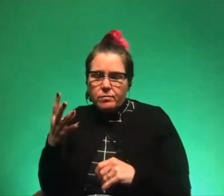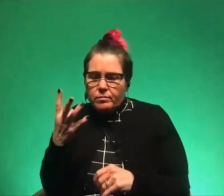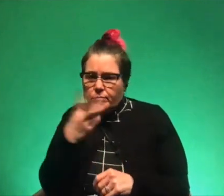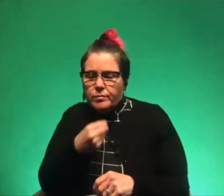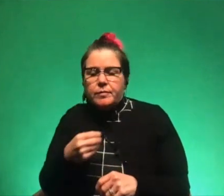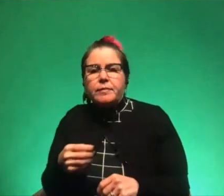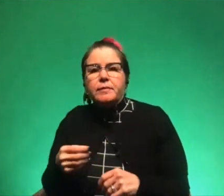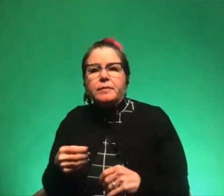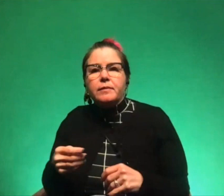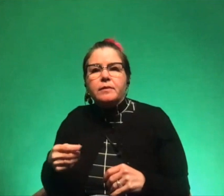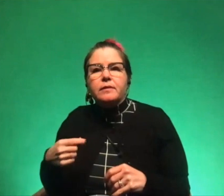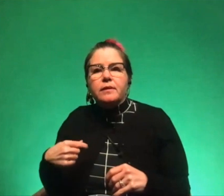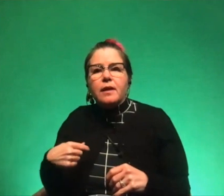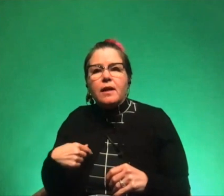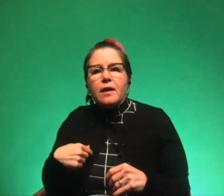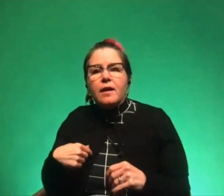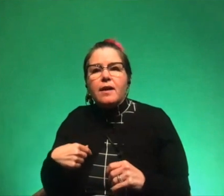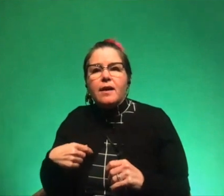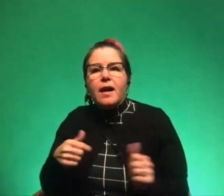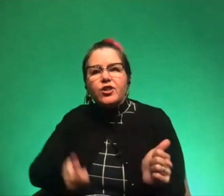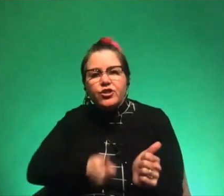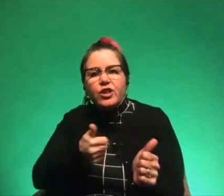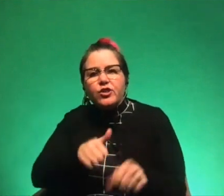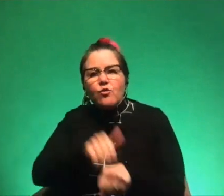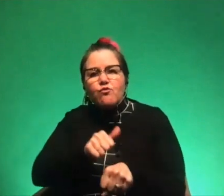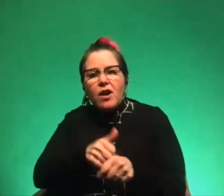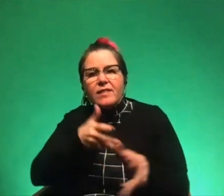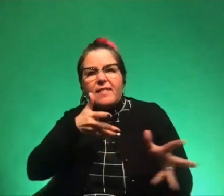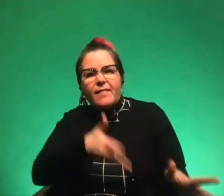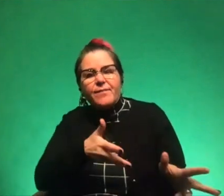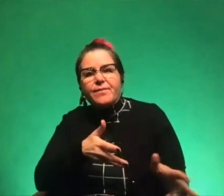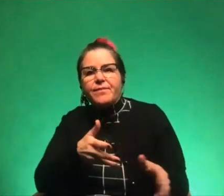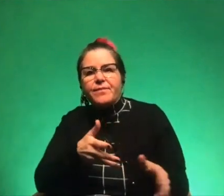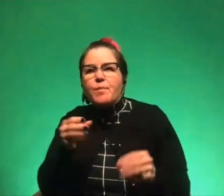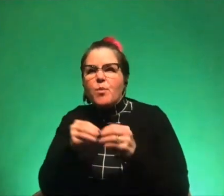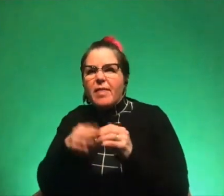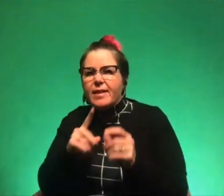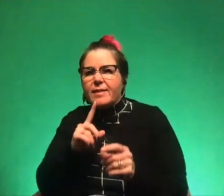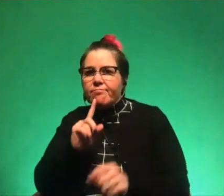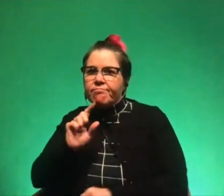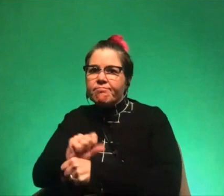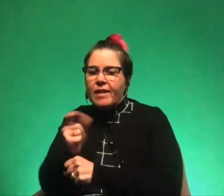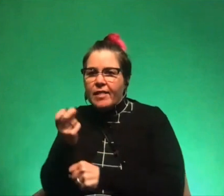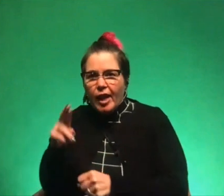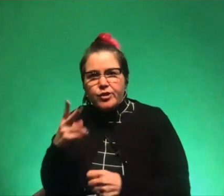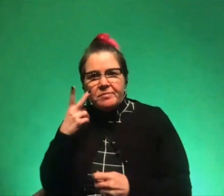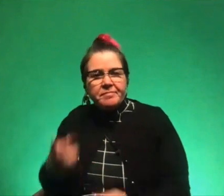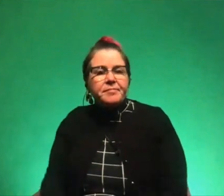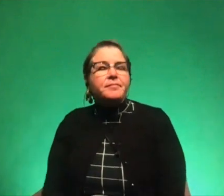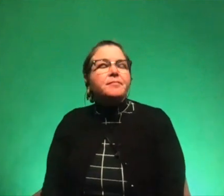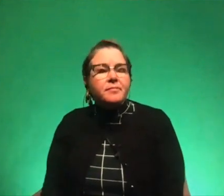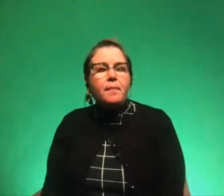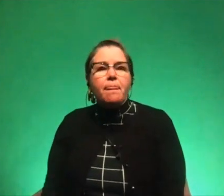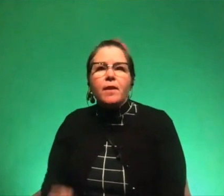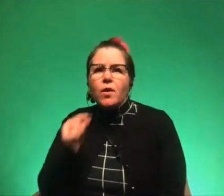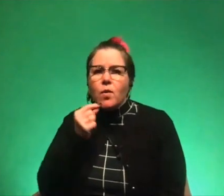I guess I chase the rocks left behind by glaciers more than I see actual glaciers. Cool. By